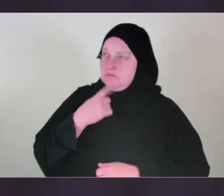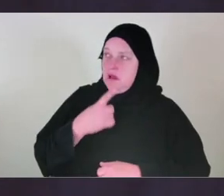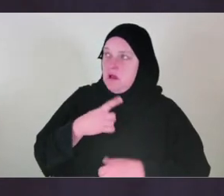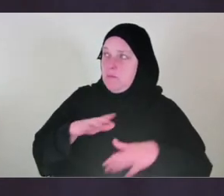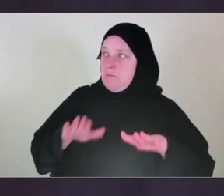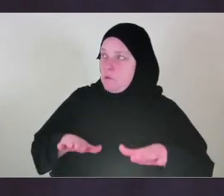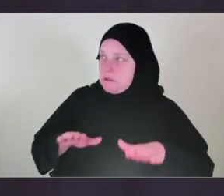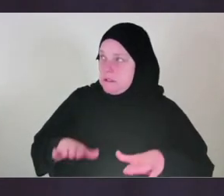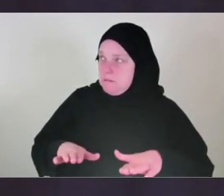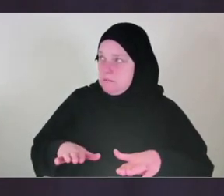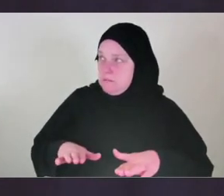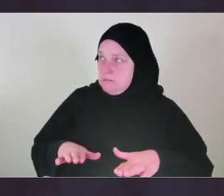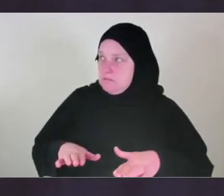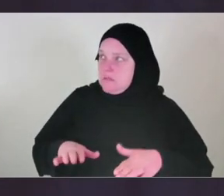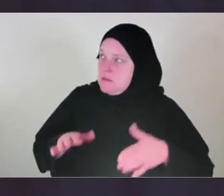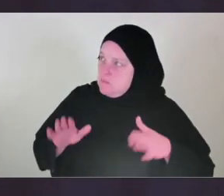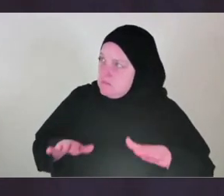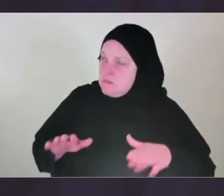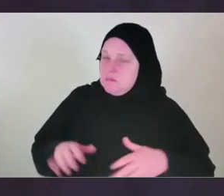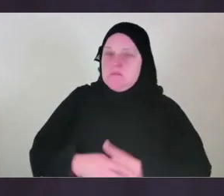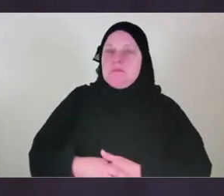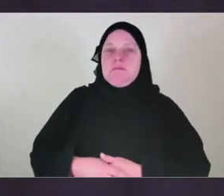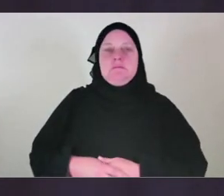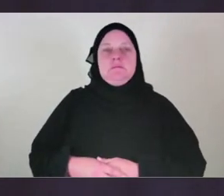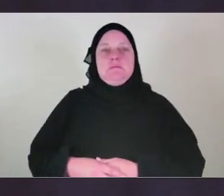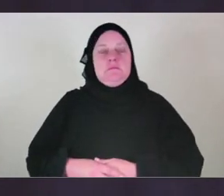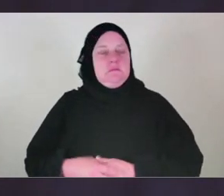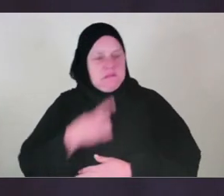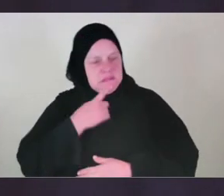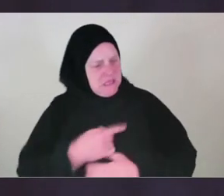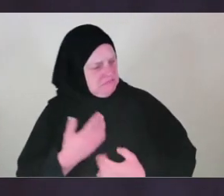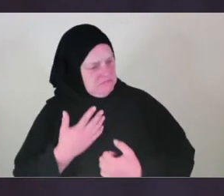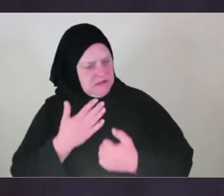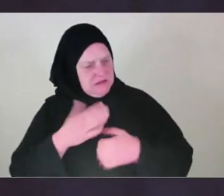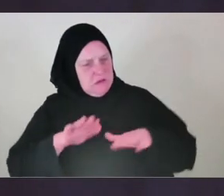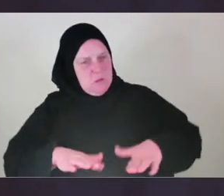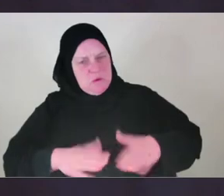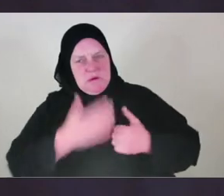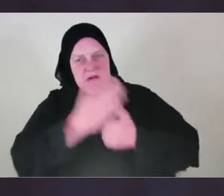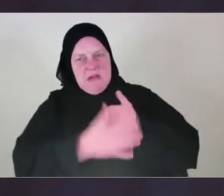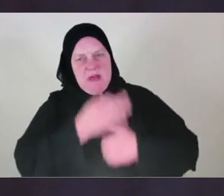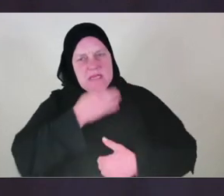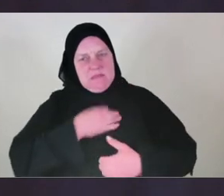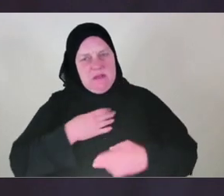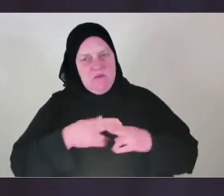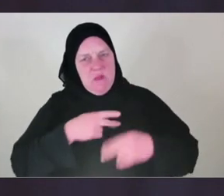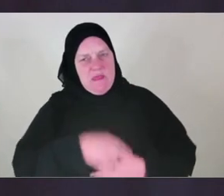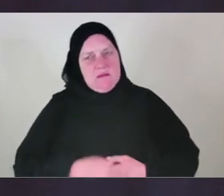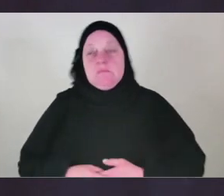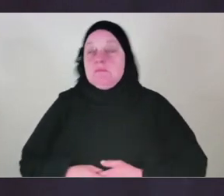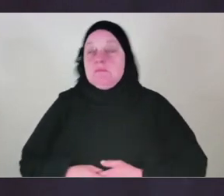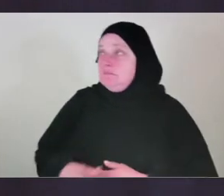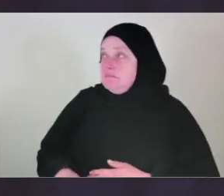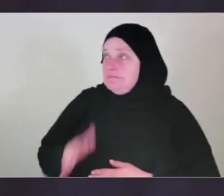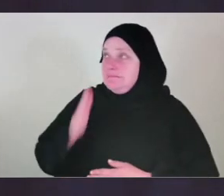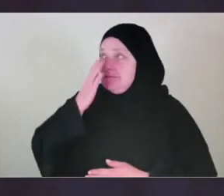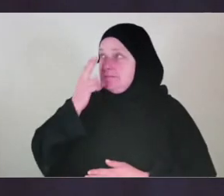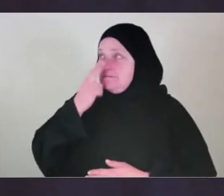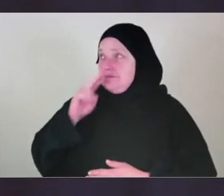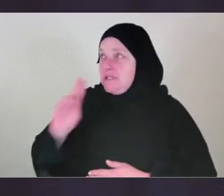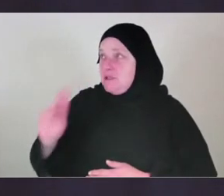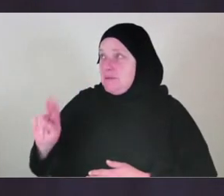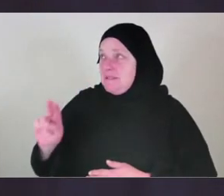I said, that's not my business, what people ask. And, you know, people might be surprised. I remember when there was some of the vaccines and one of